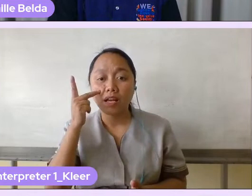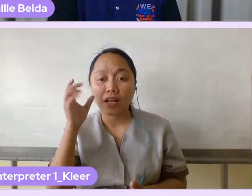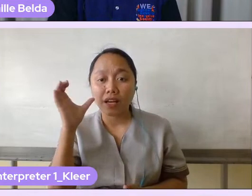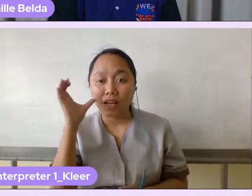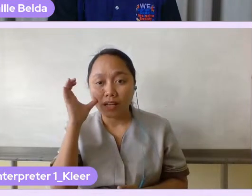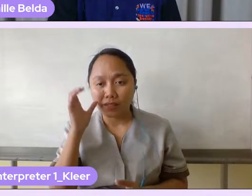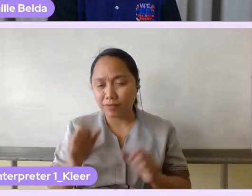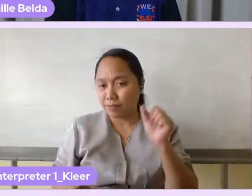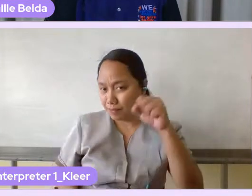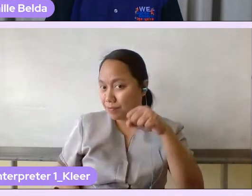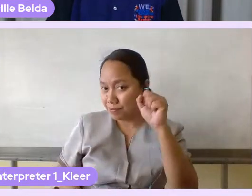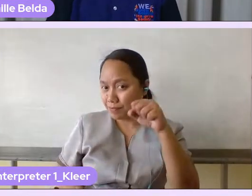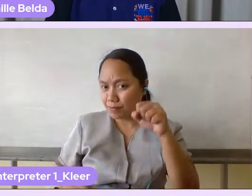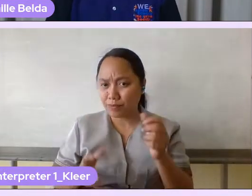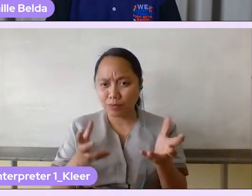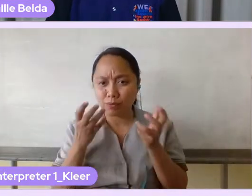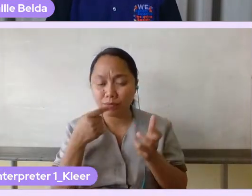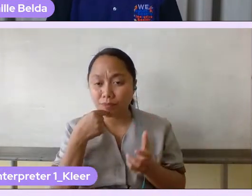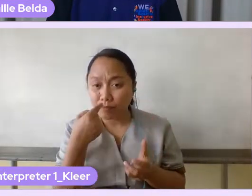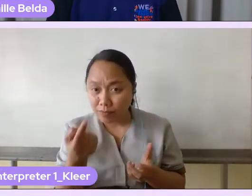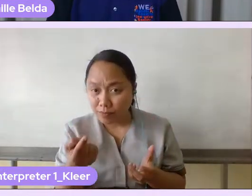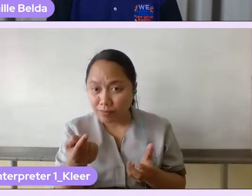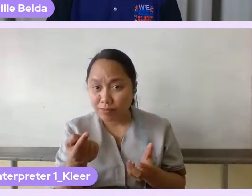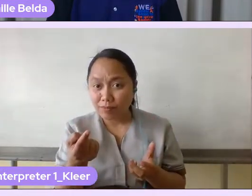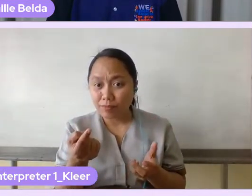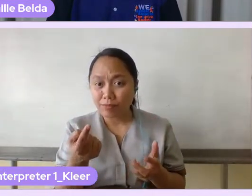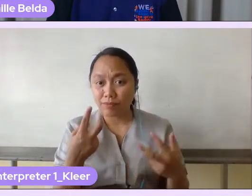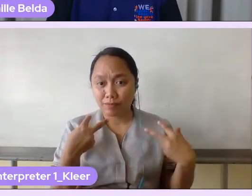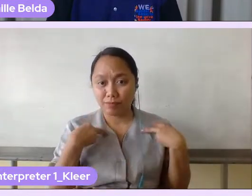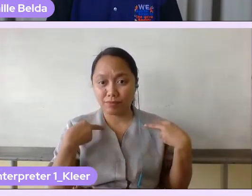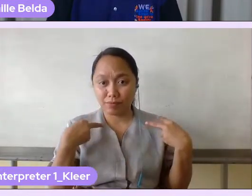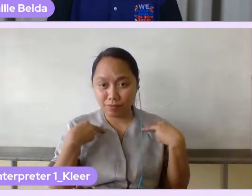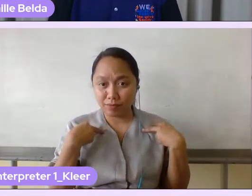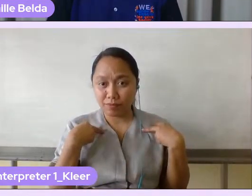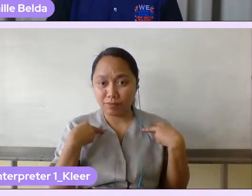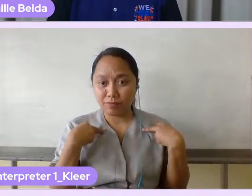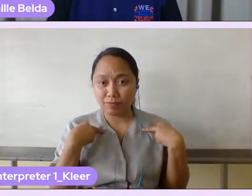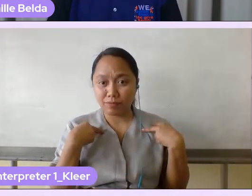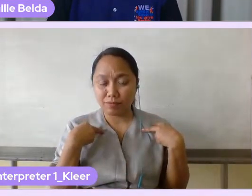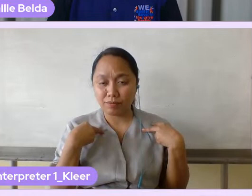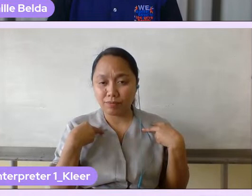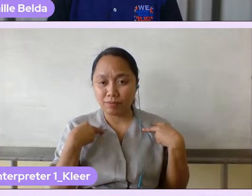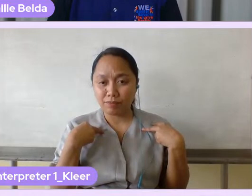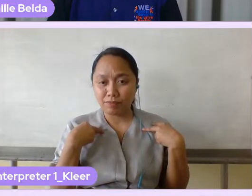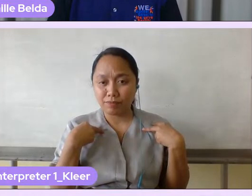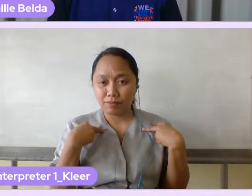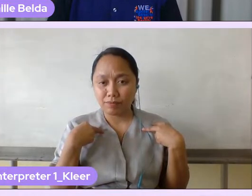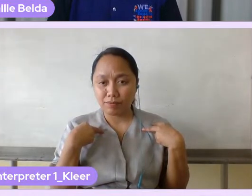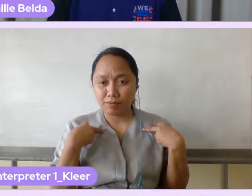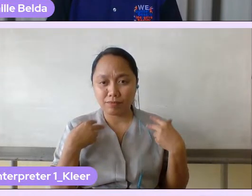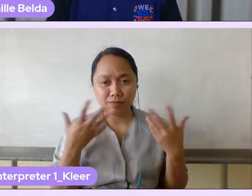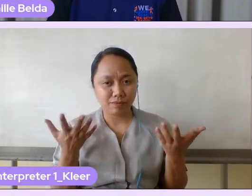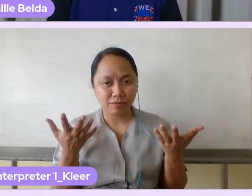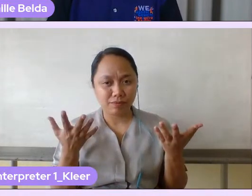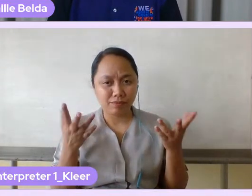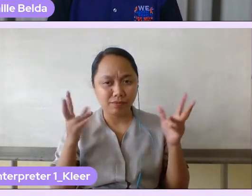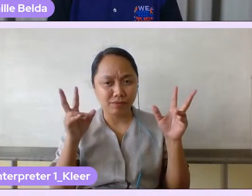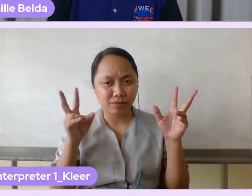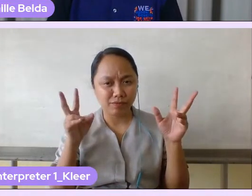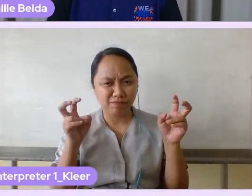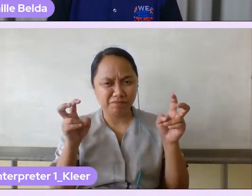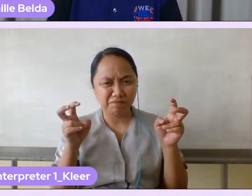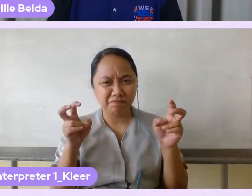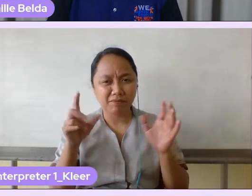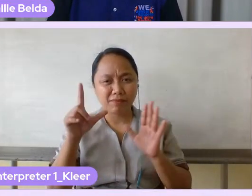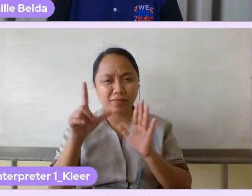Yeah, I just want to say na actually agri and food, no, is one of the kumbaga hottest sectors now, right?